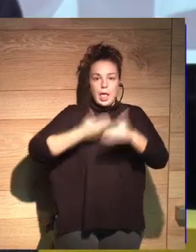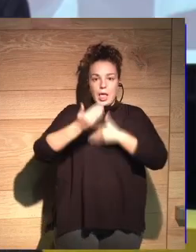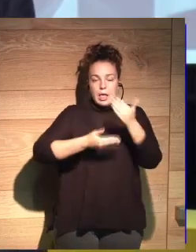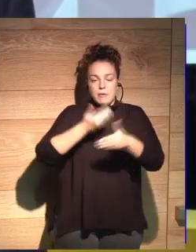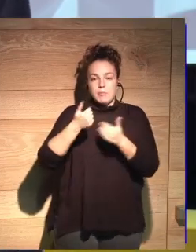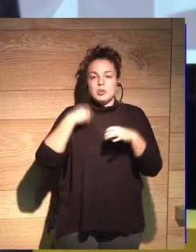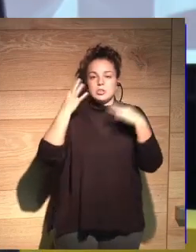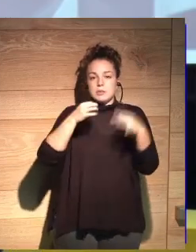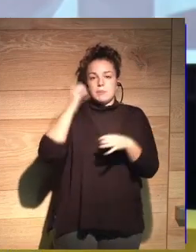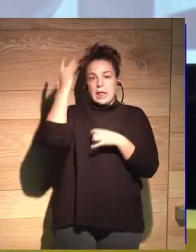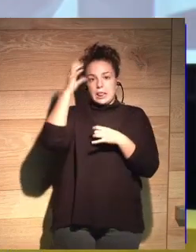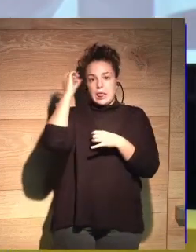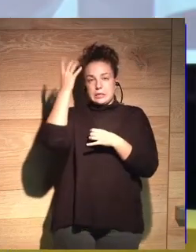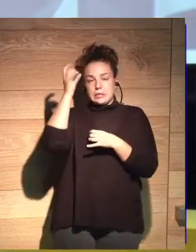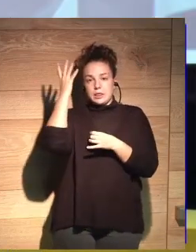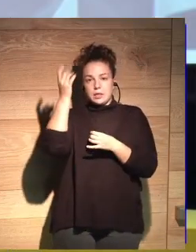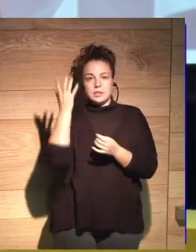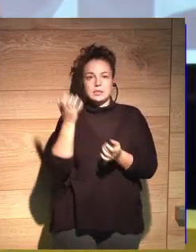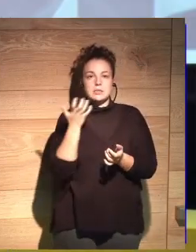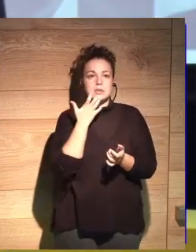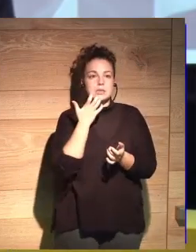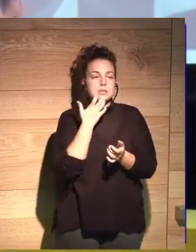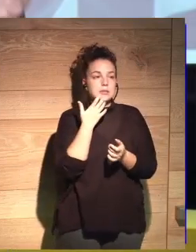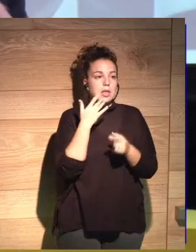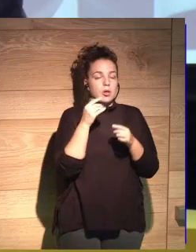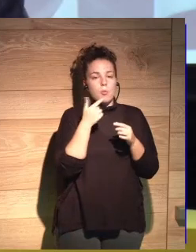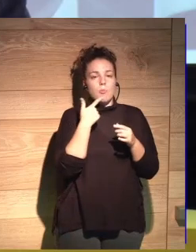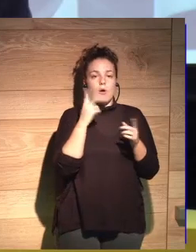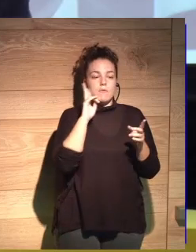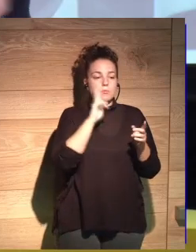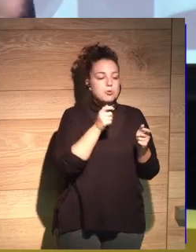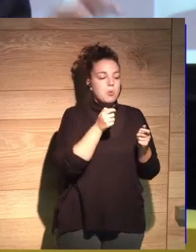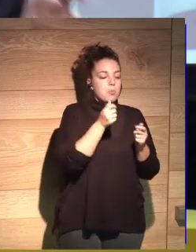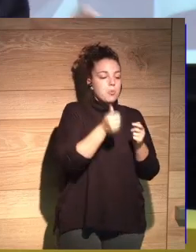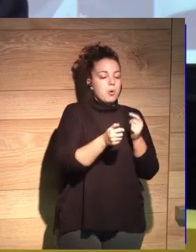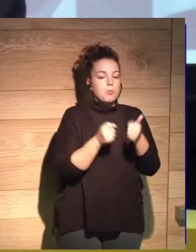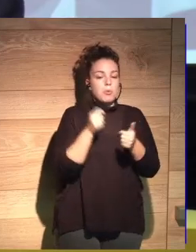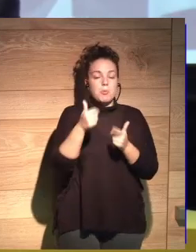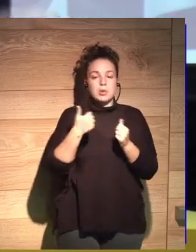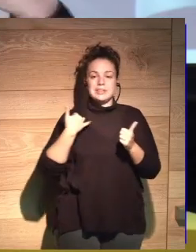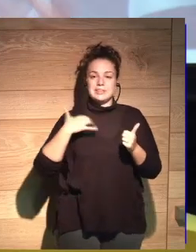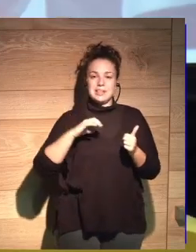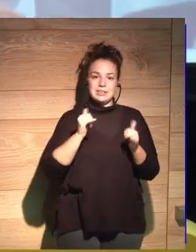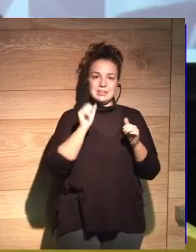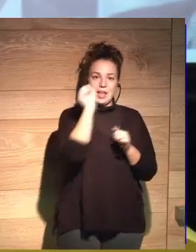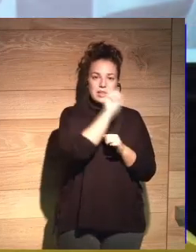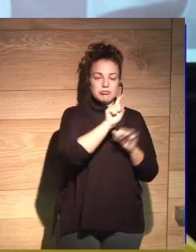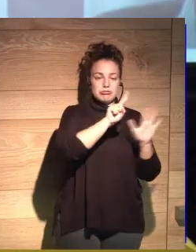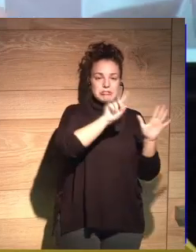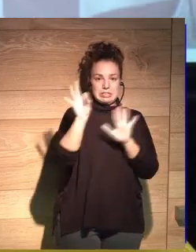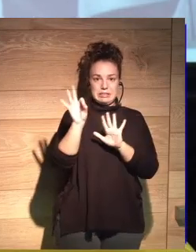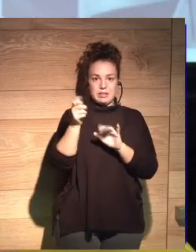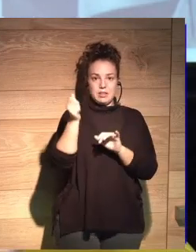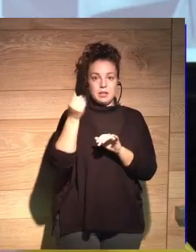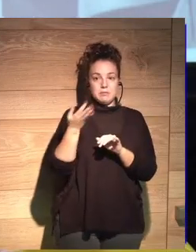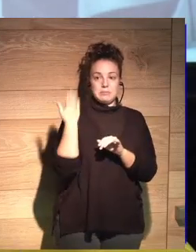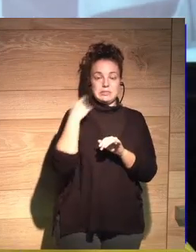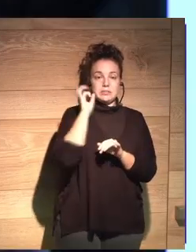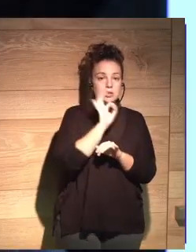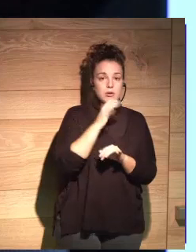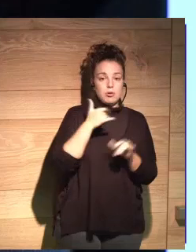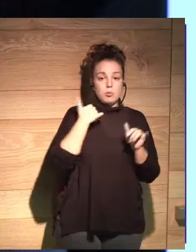line, similar in the 1960s in research that led to the development of the personal computer. Again, the idea was to extend our